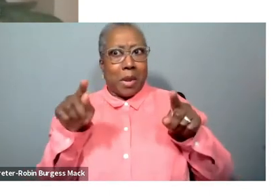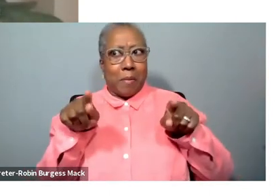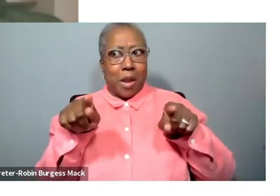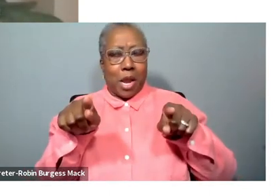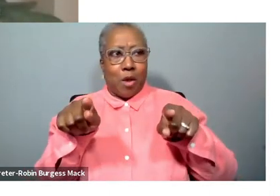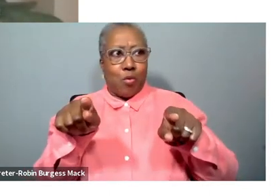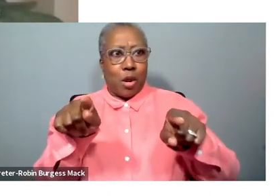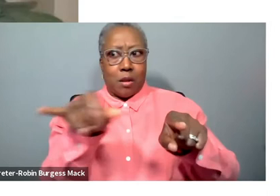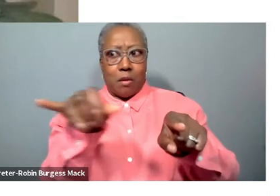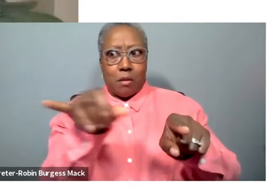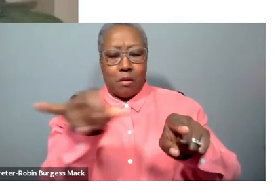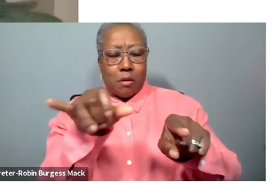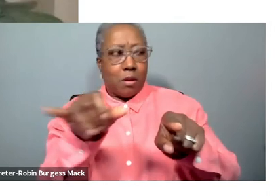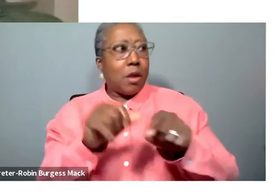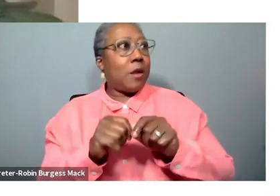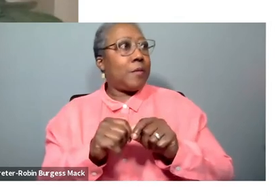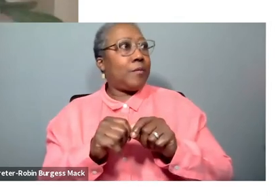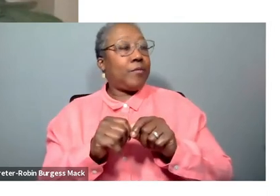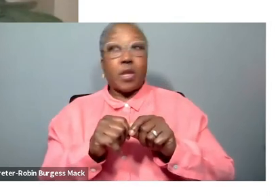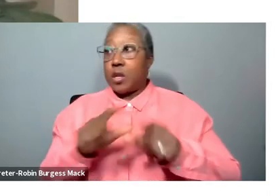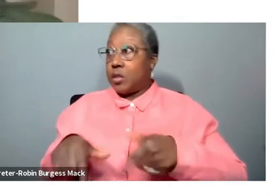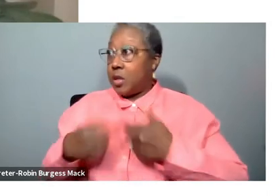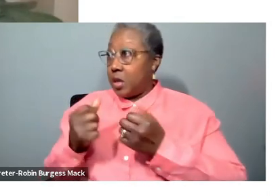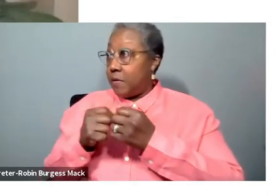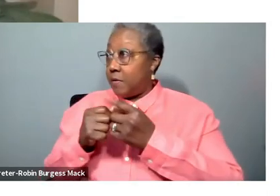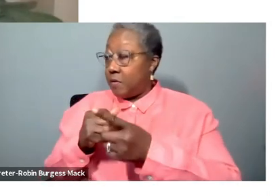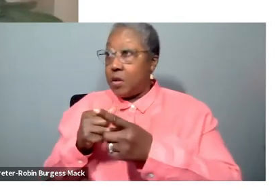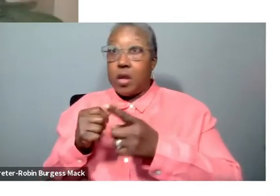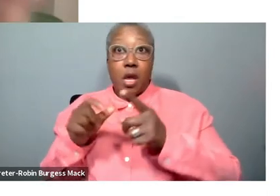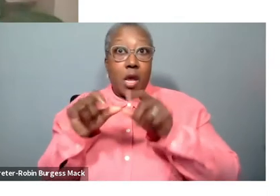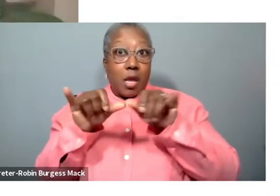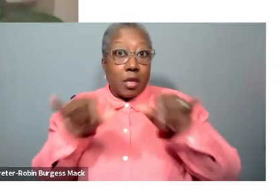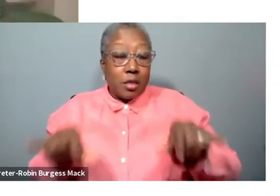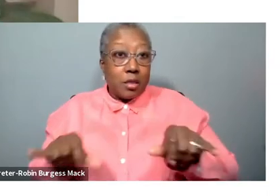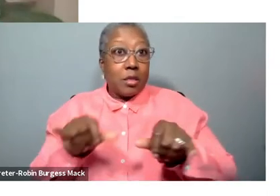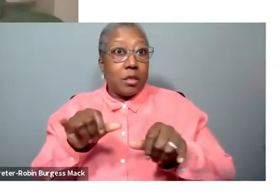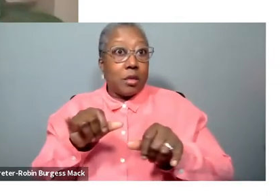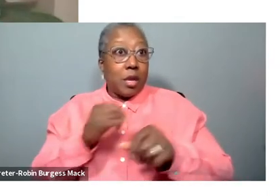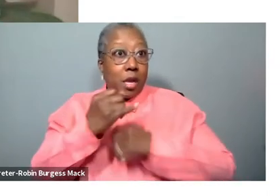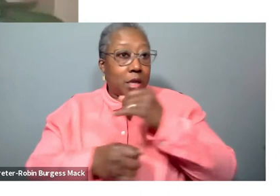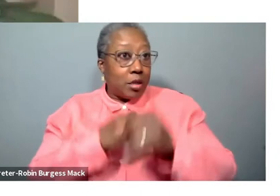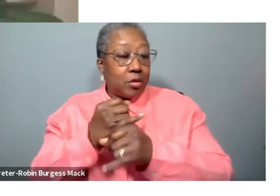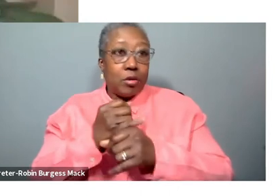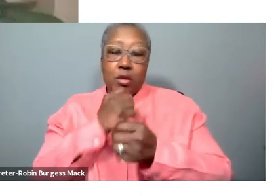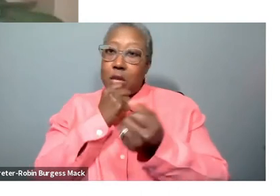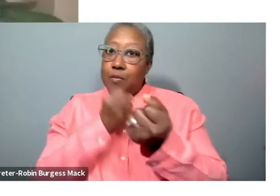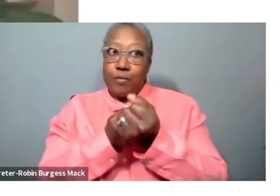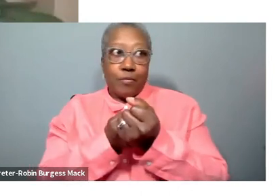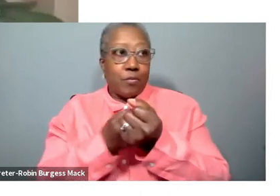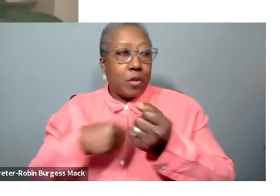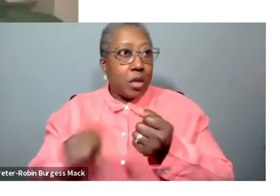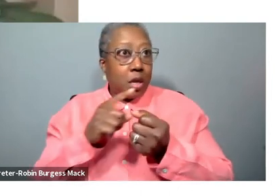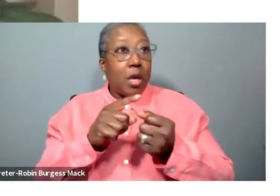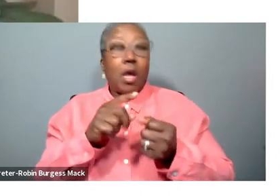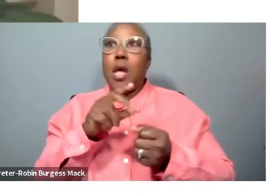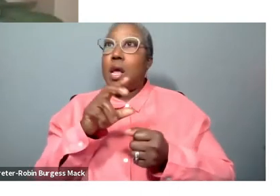living within systems and institutions that do not serve us, within a democracy which is profoundly